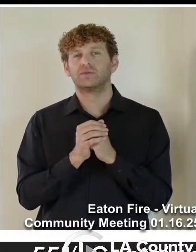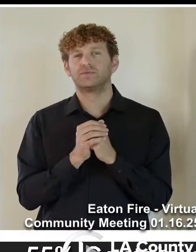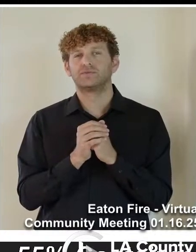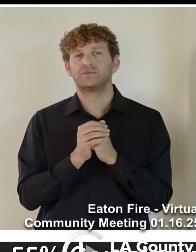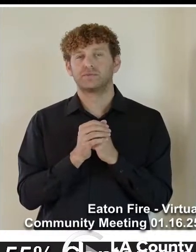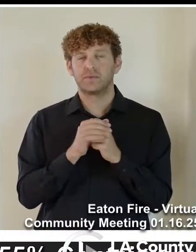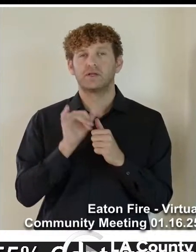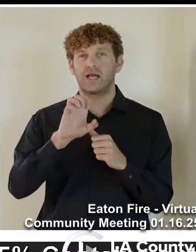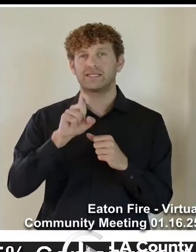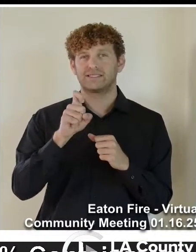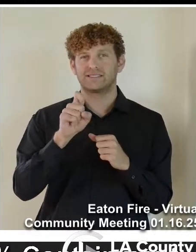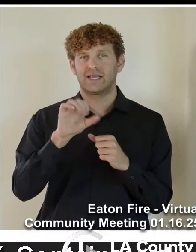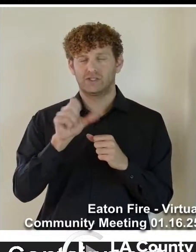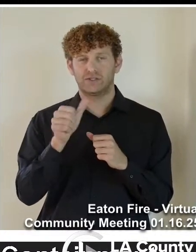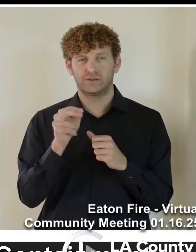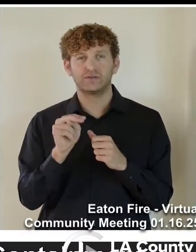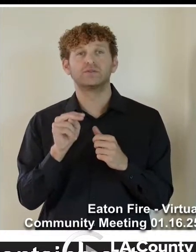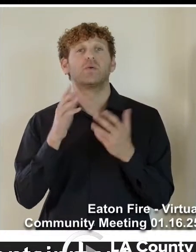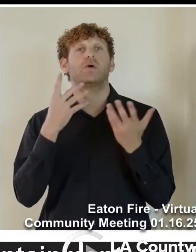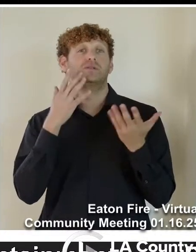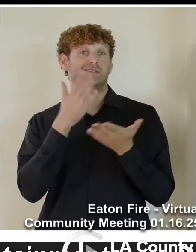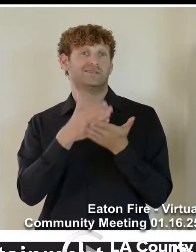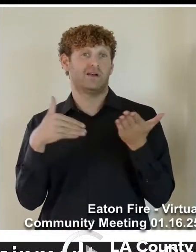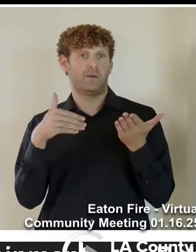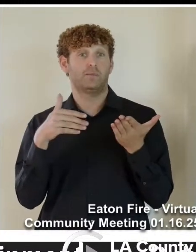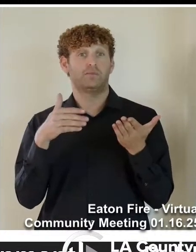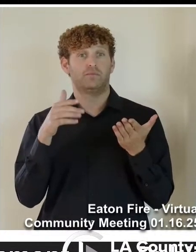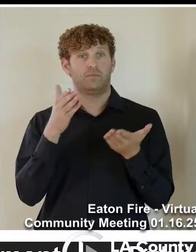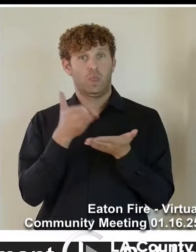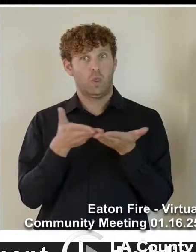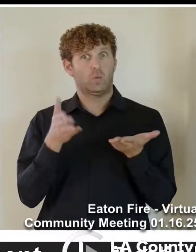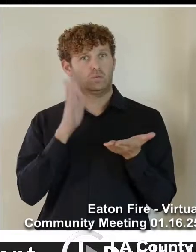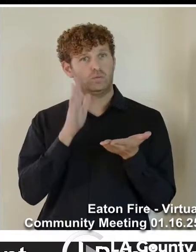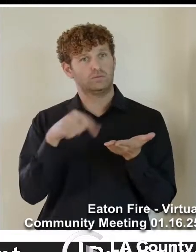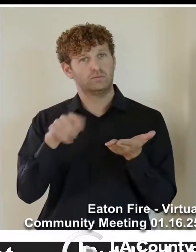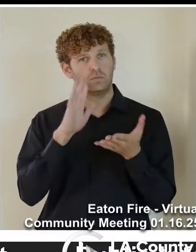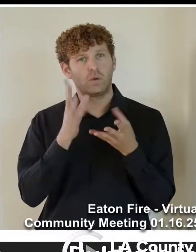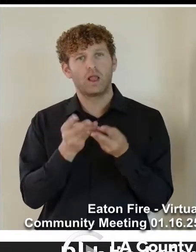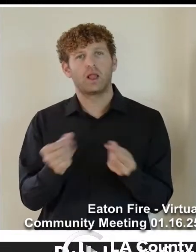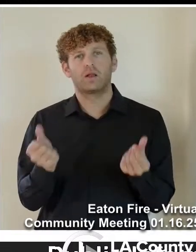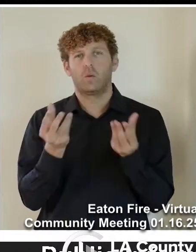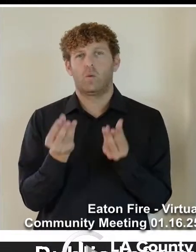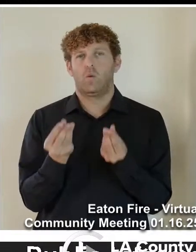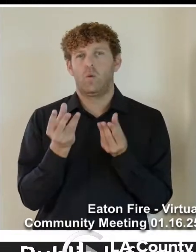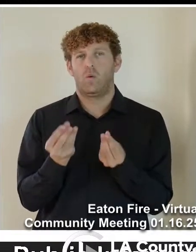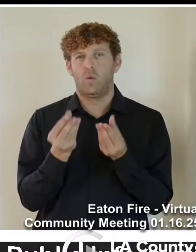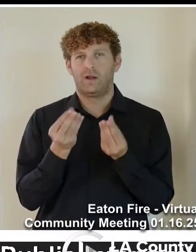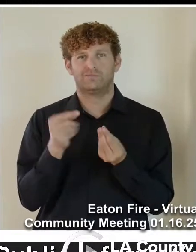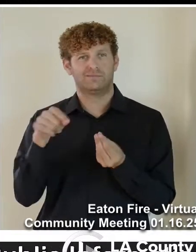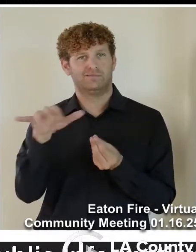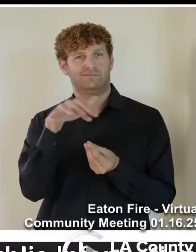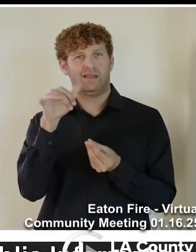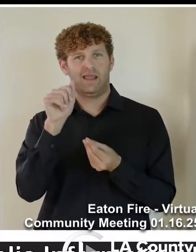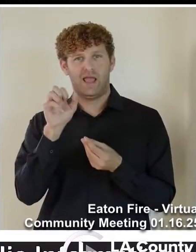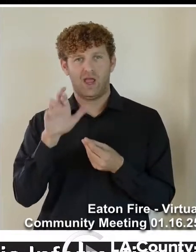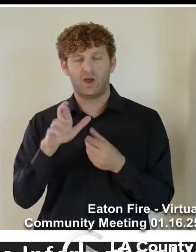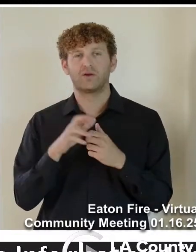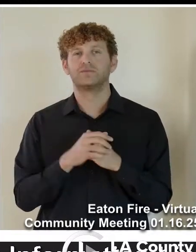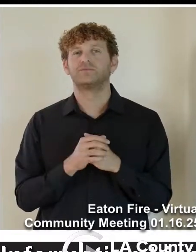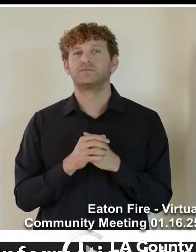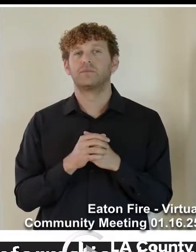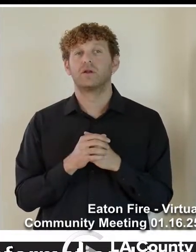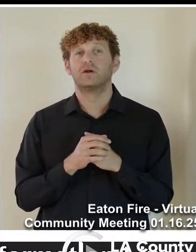RH, some of those fuels are going to go out just because of the moisture in the air, which will actually aid the crews that are in doing mop-up and